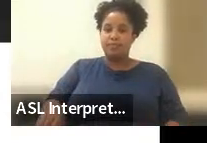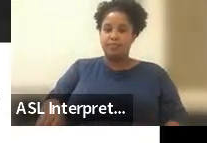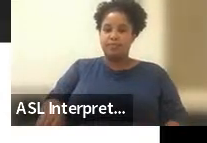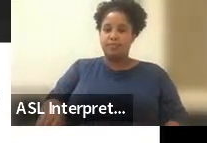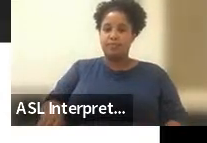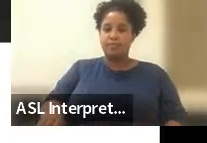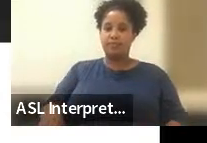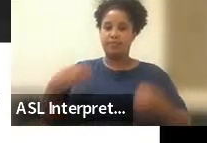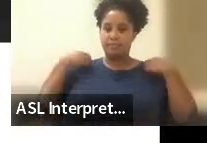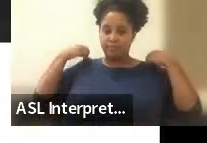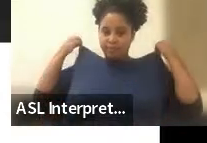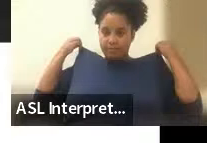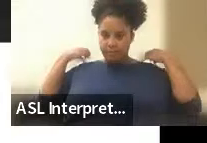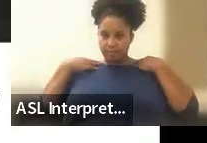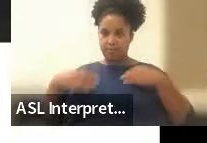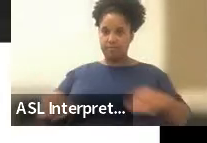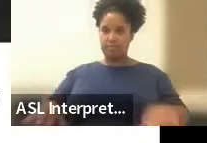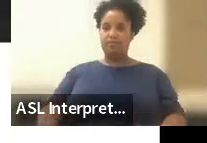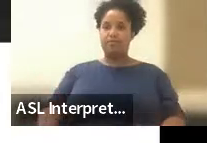Okay. Did